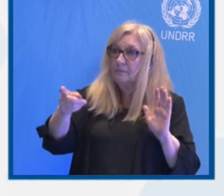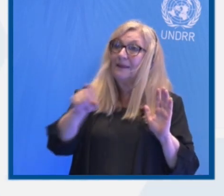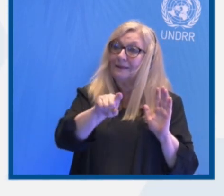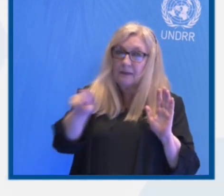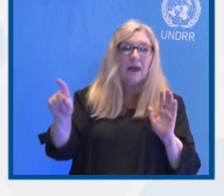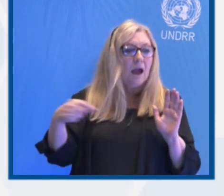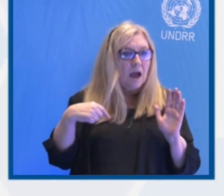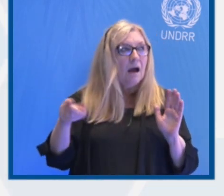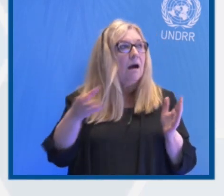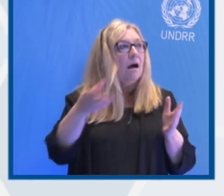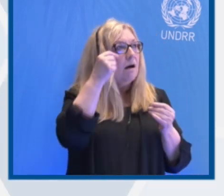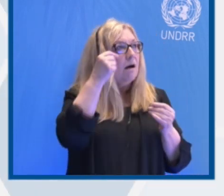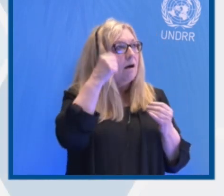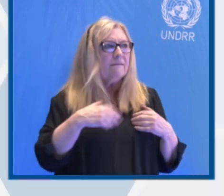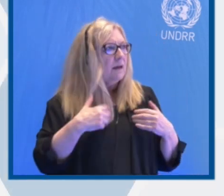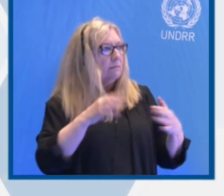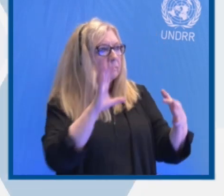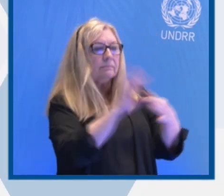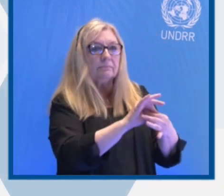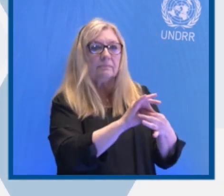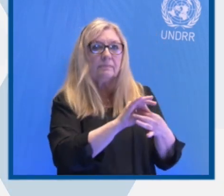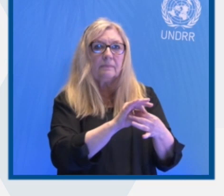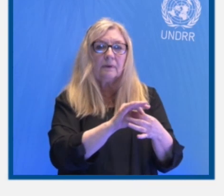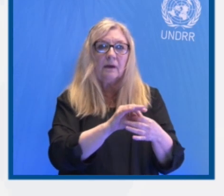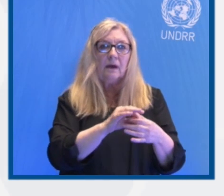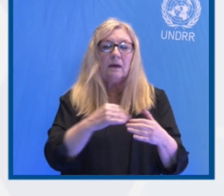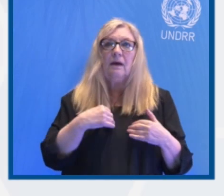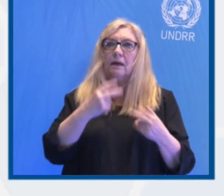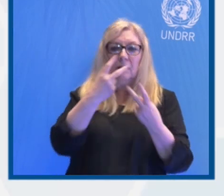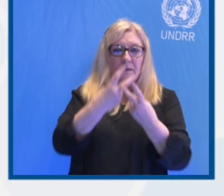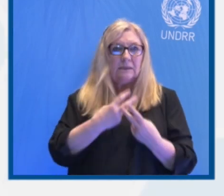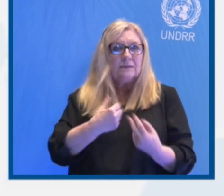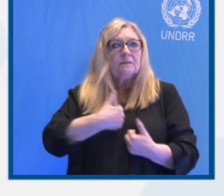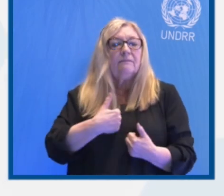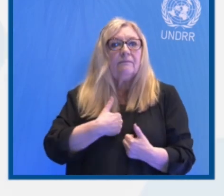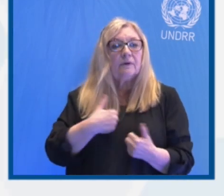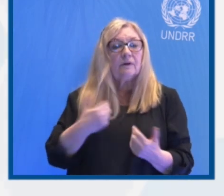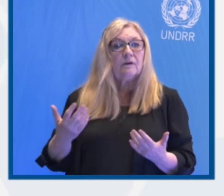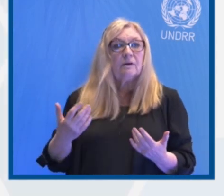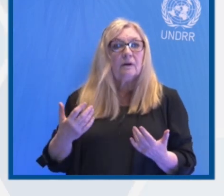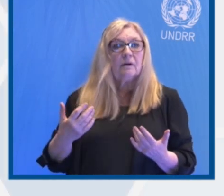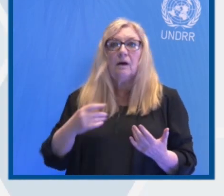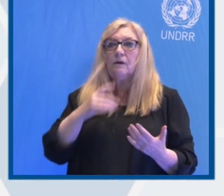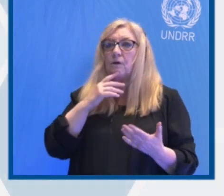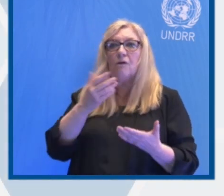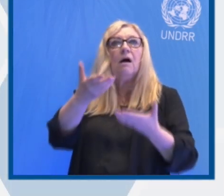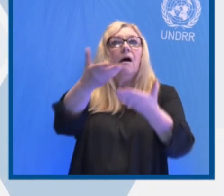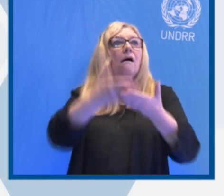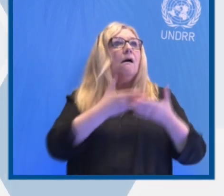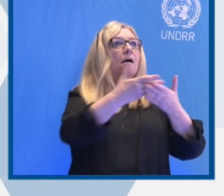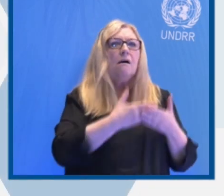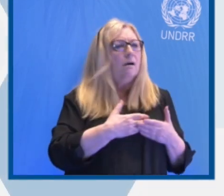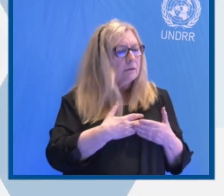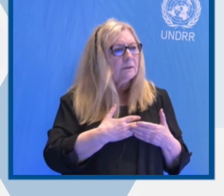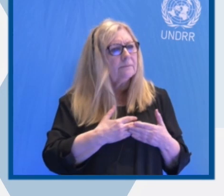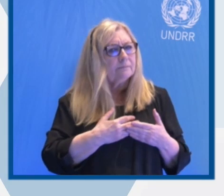engaged and take part in their own protection, both before the event happens and then